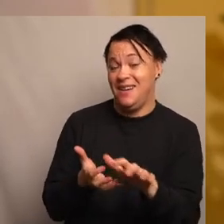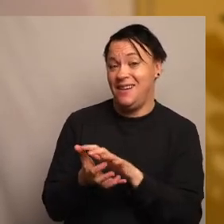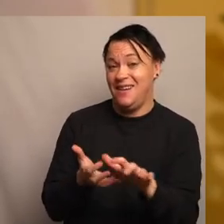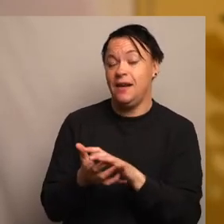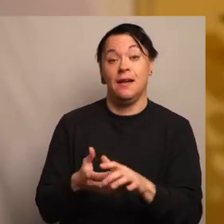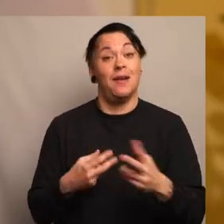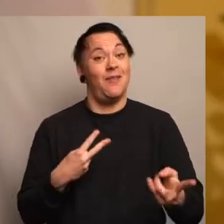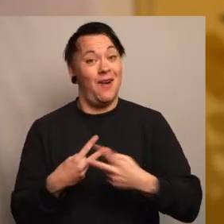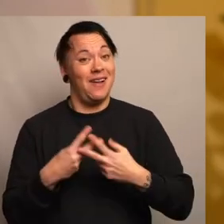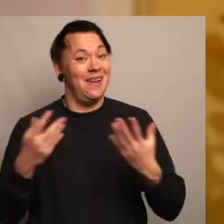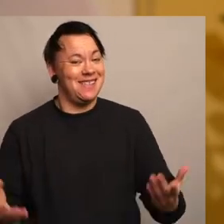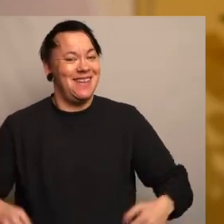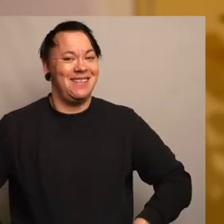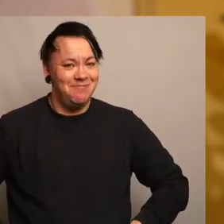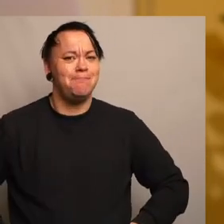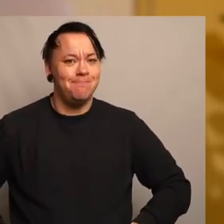prison. So, yes.